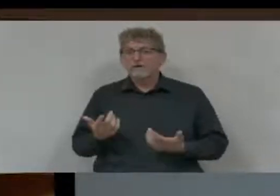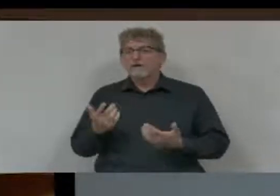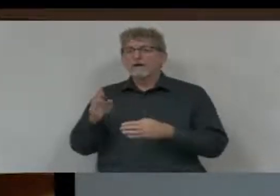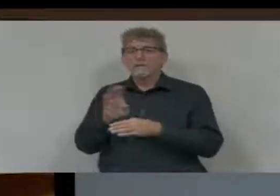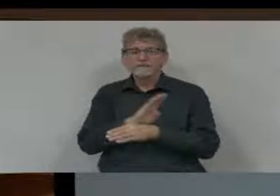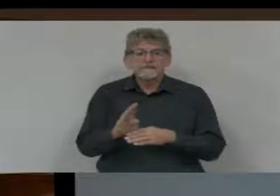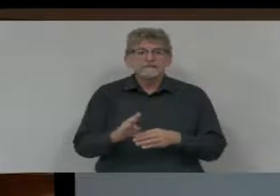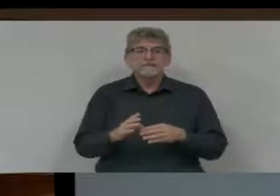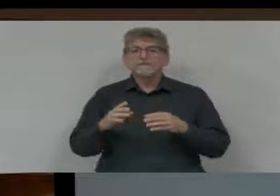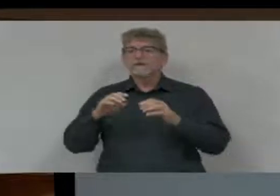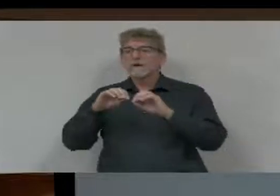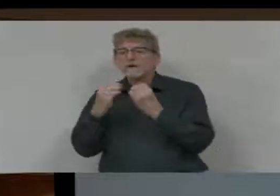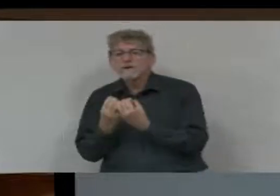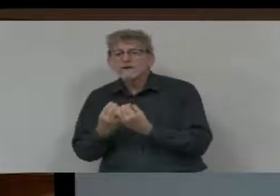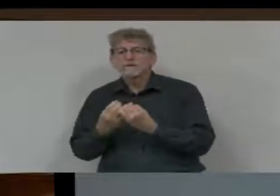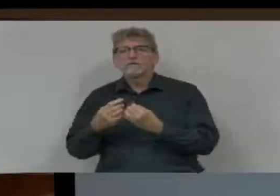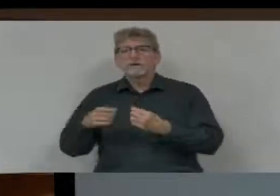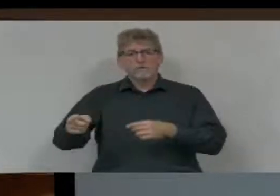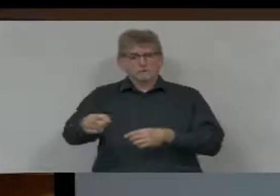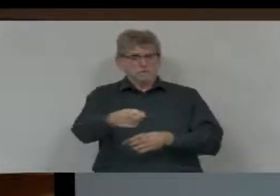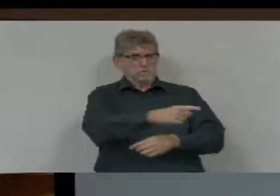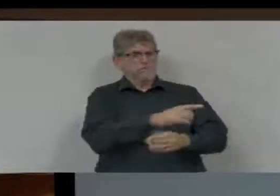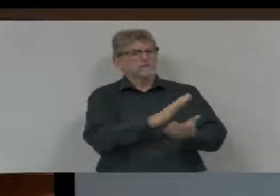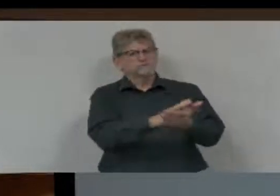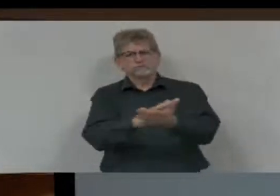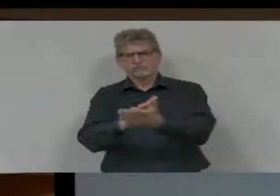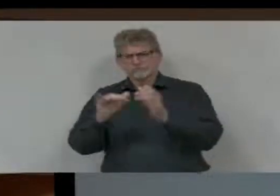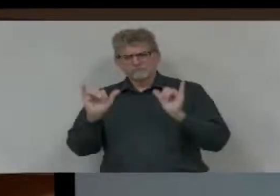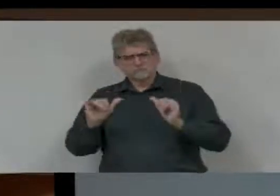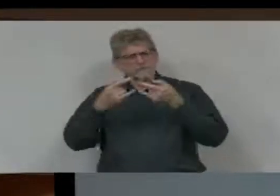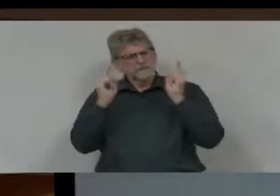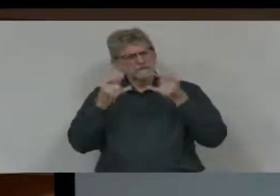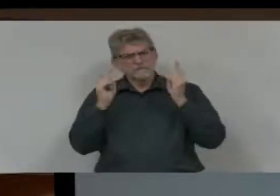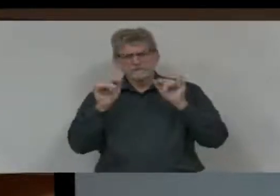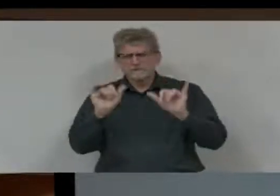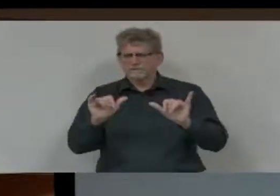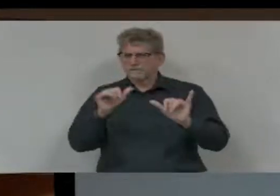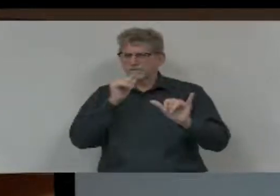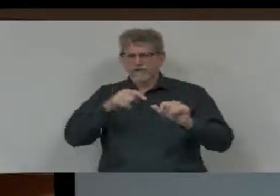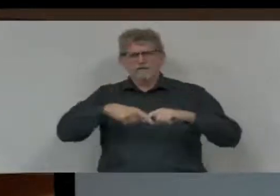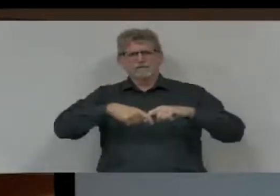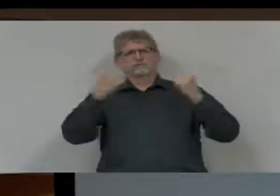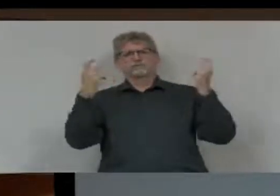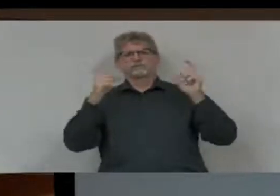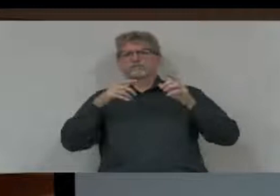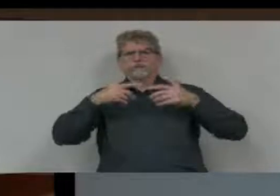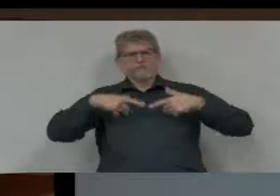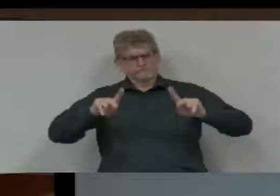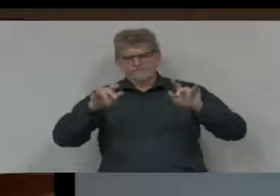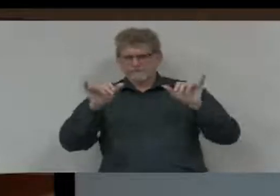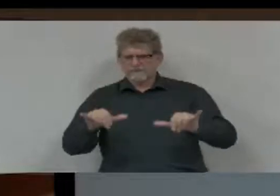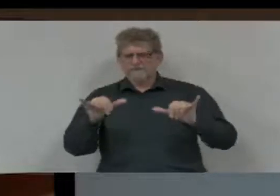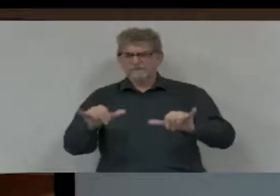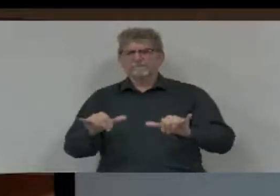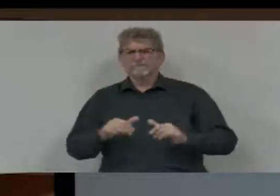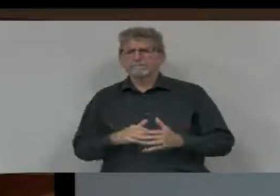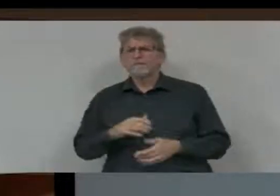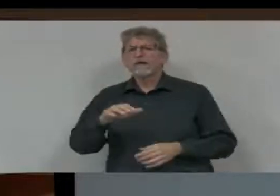policies will help protect our community. It is also very important to continue other essential preventive measures, such as social